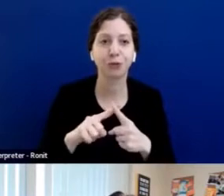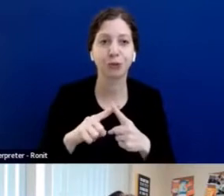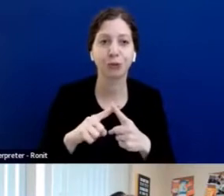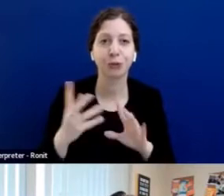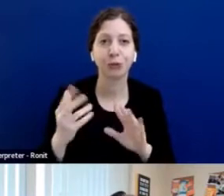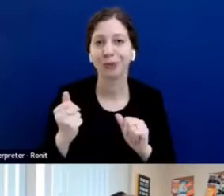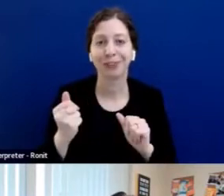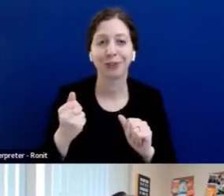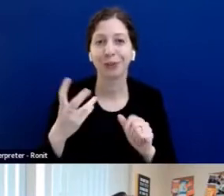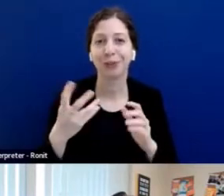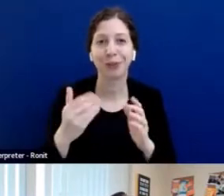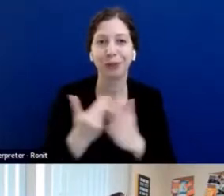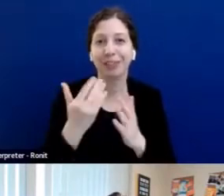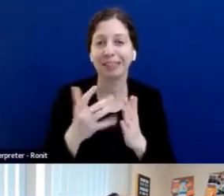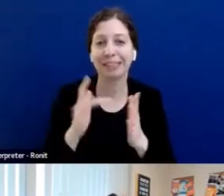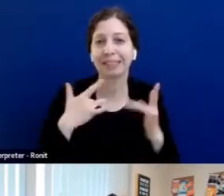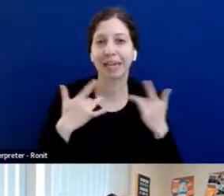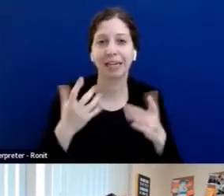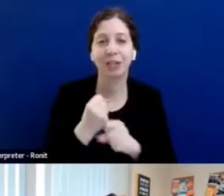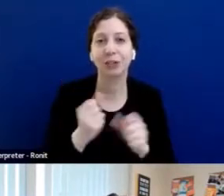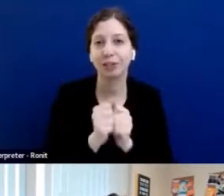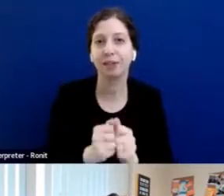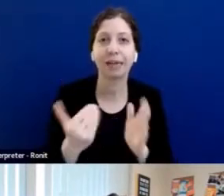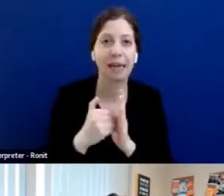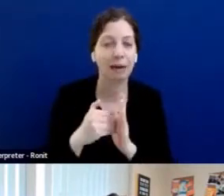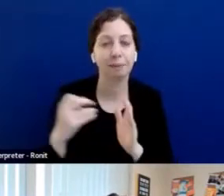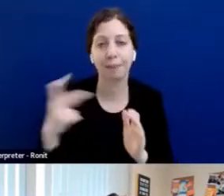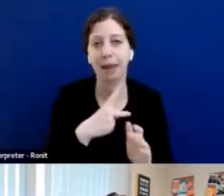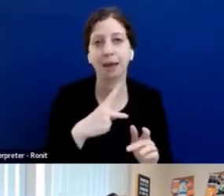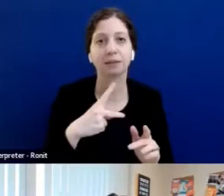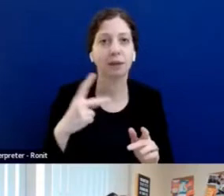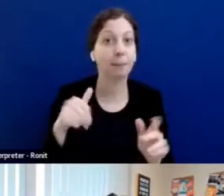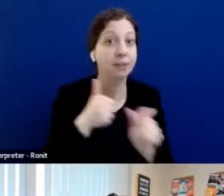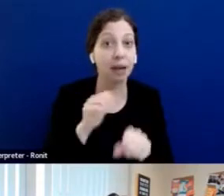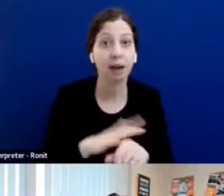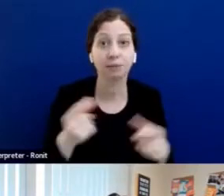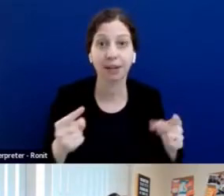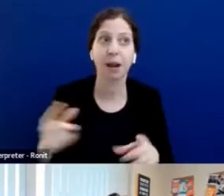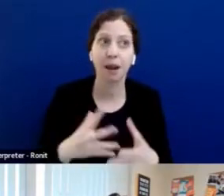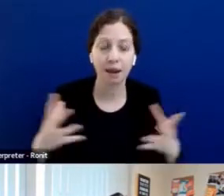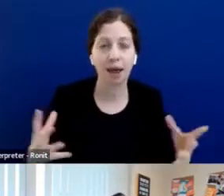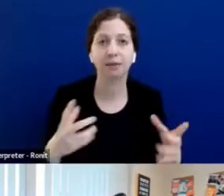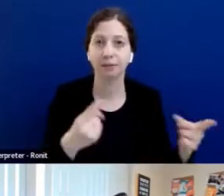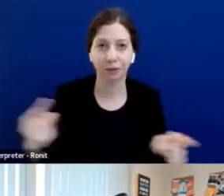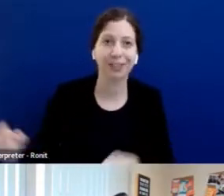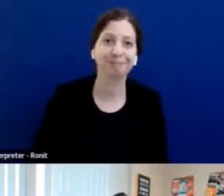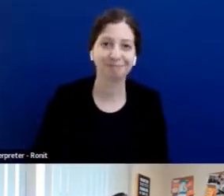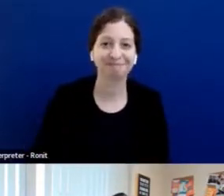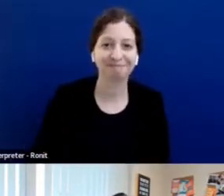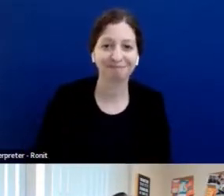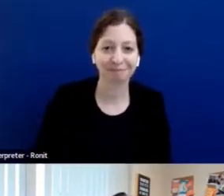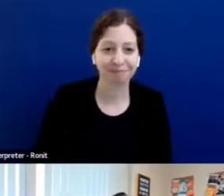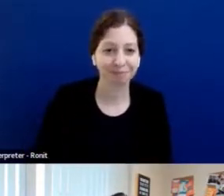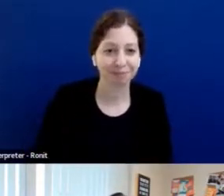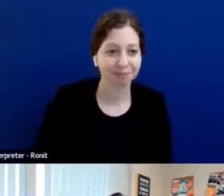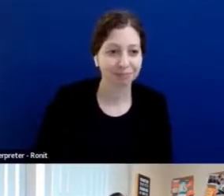exciting next few years together. So we'll be back in a few years to update you on what we're up to, because we've got a lot of things cooking. I just